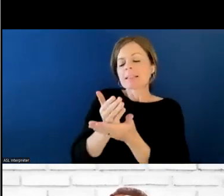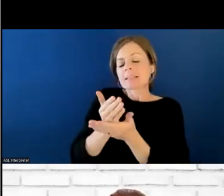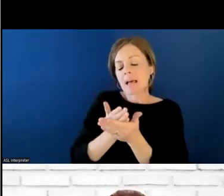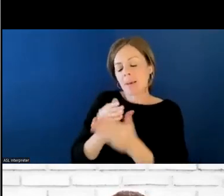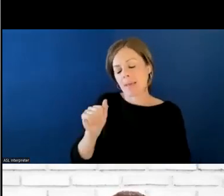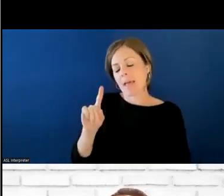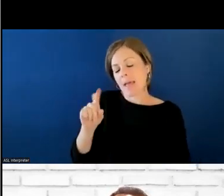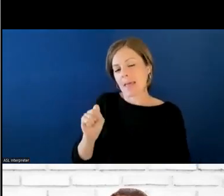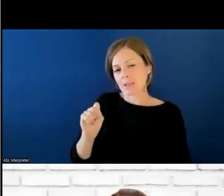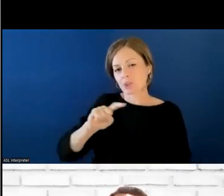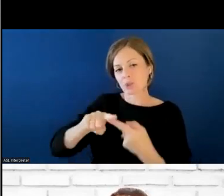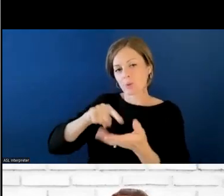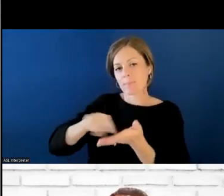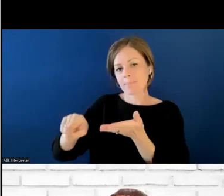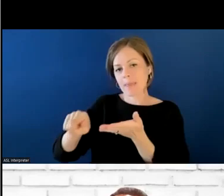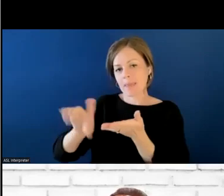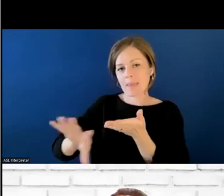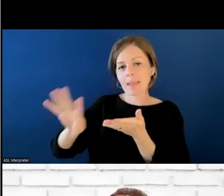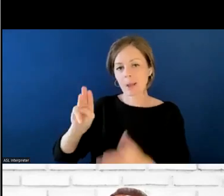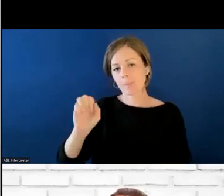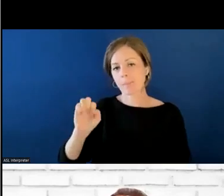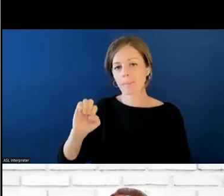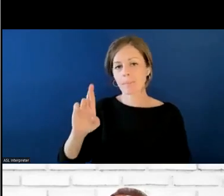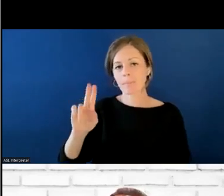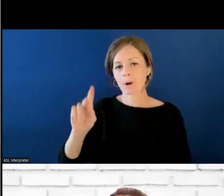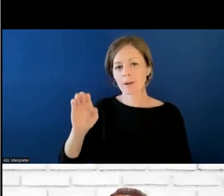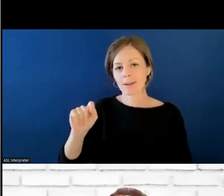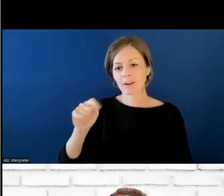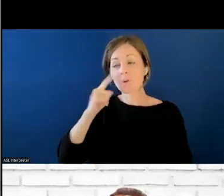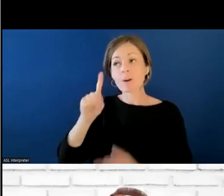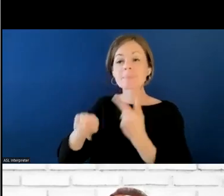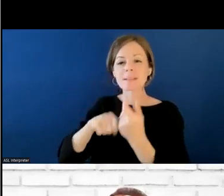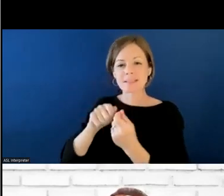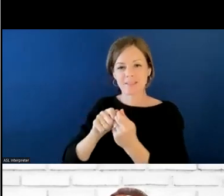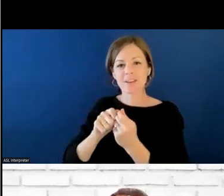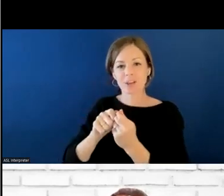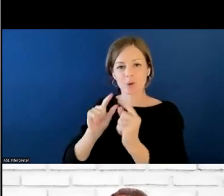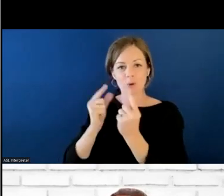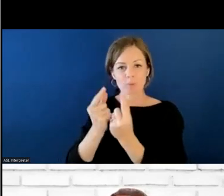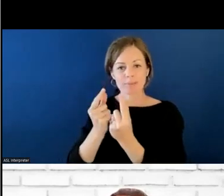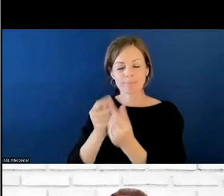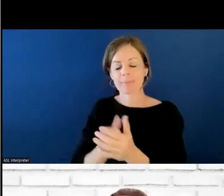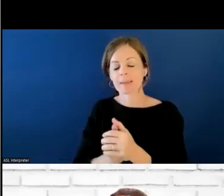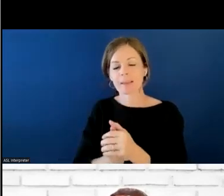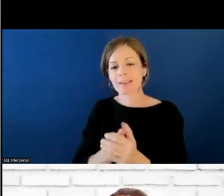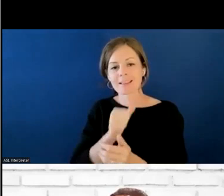paid market for certain audiences. Those are not geographically,